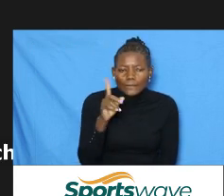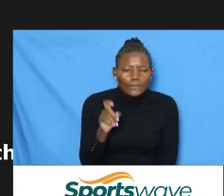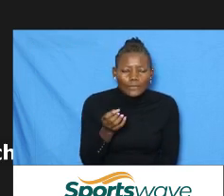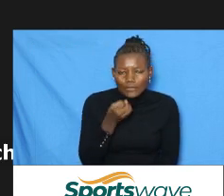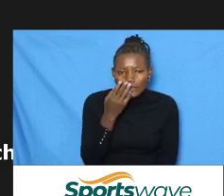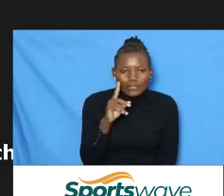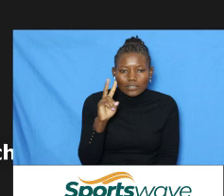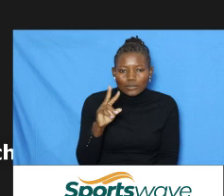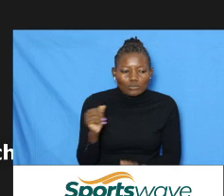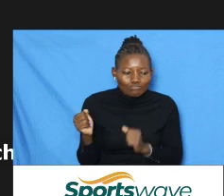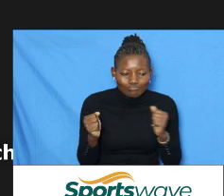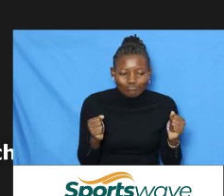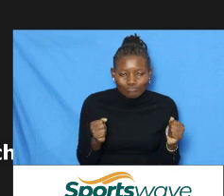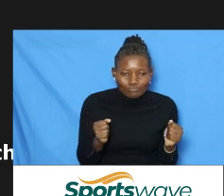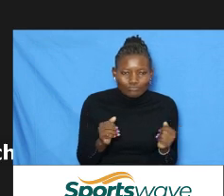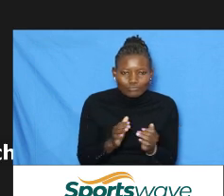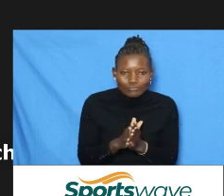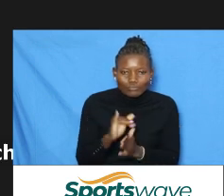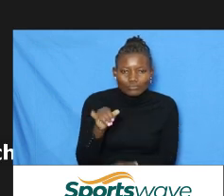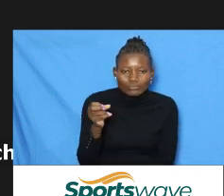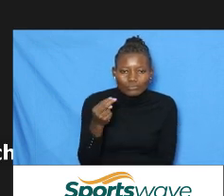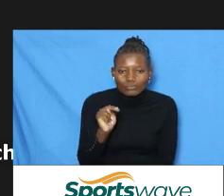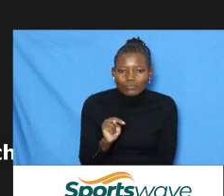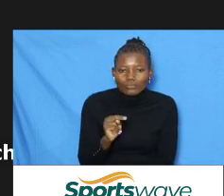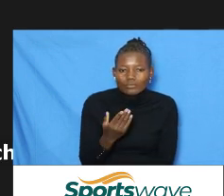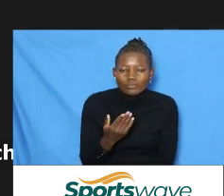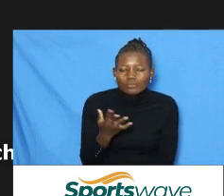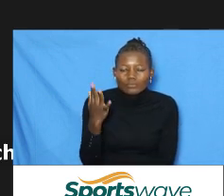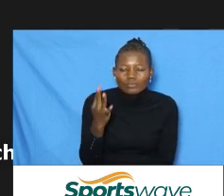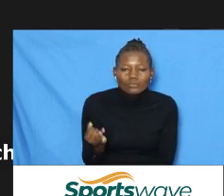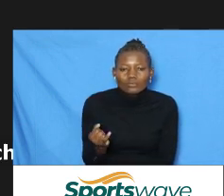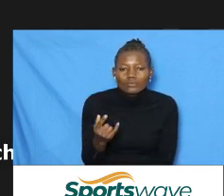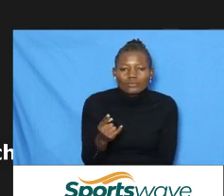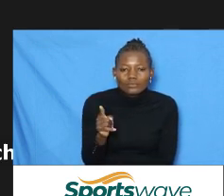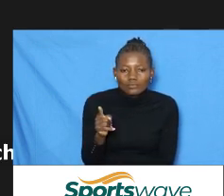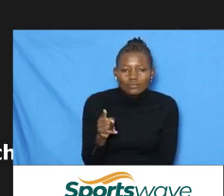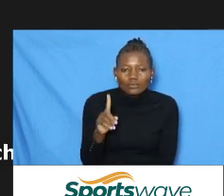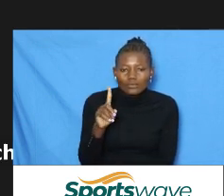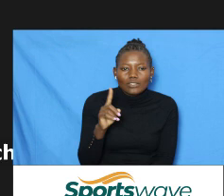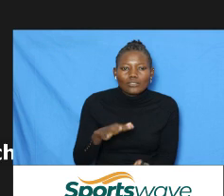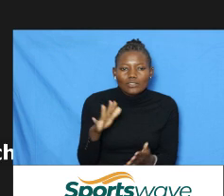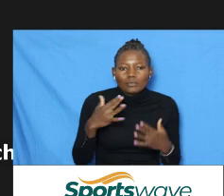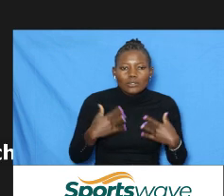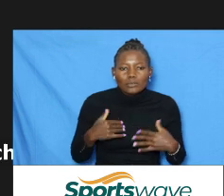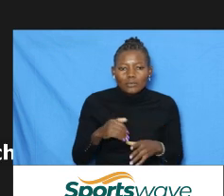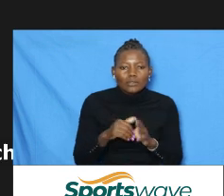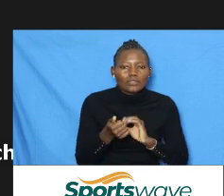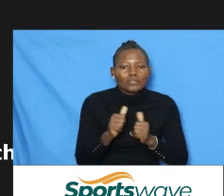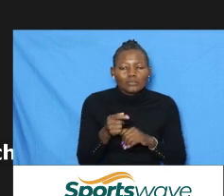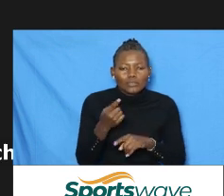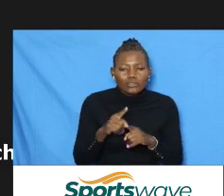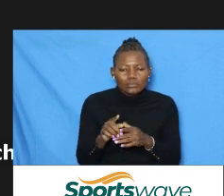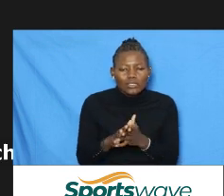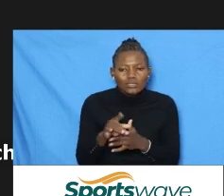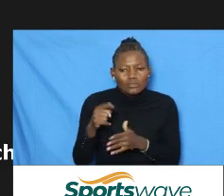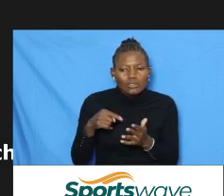I'll throw John Ogola under the bus because he's one of the big people in sports. But in terms of what